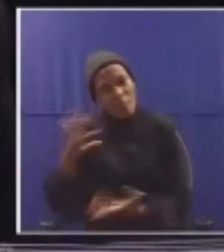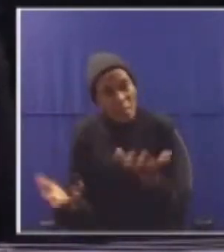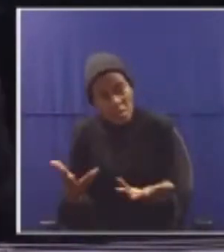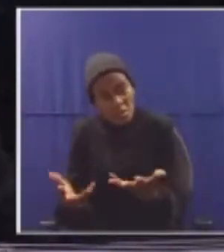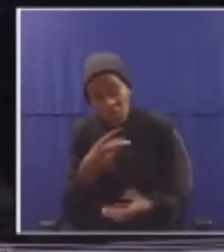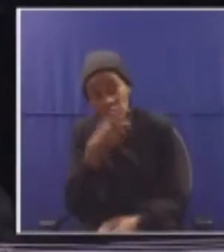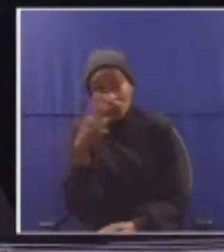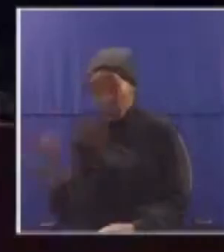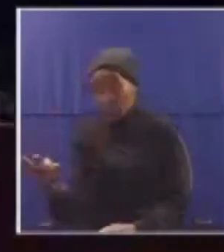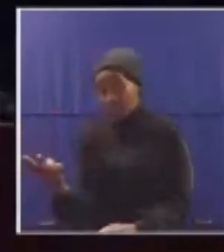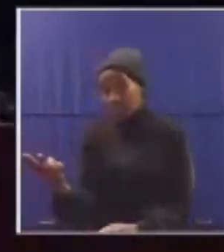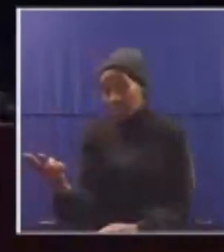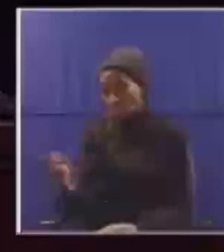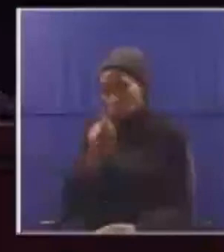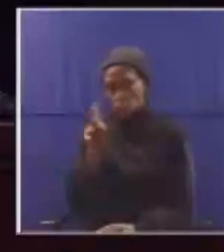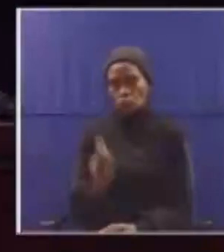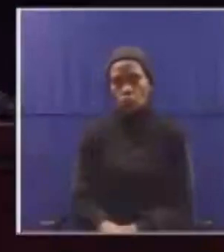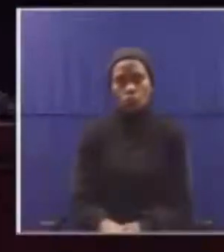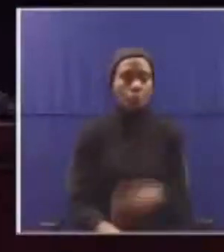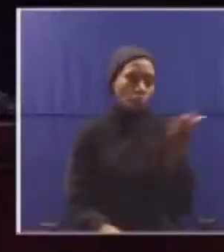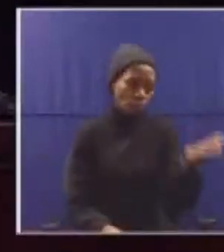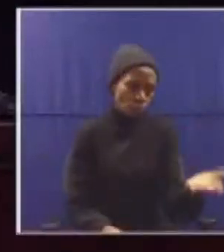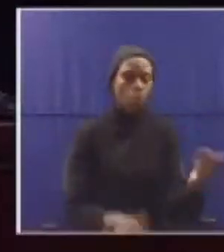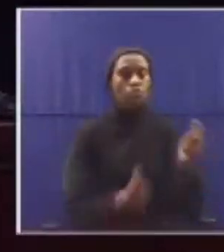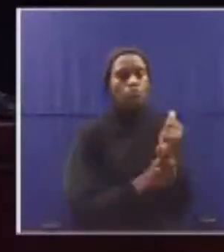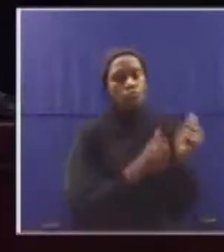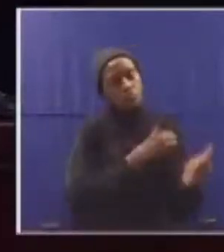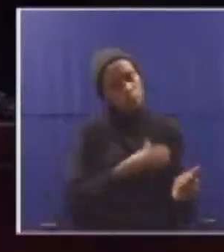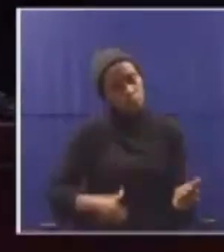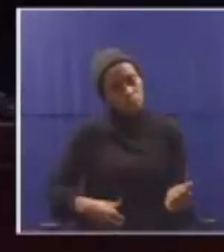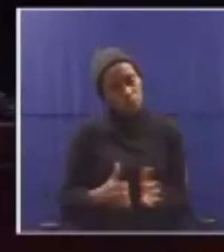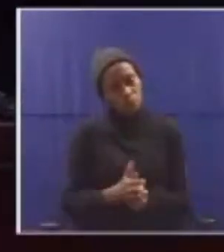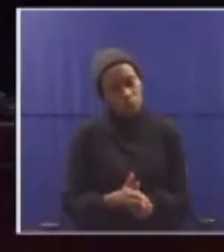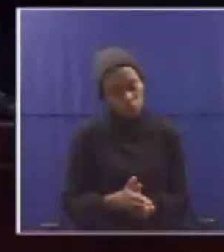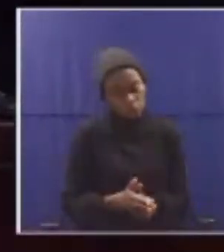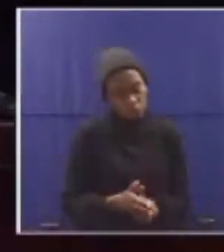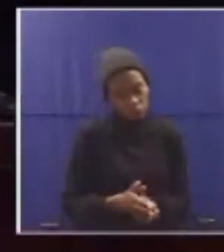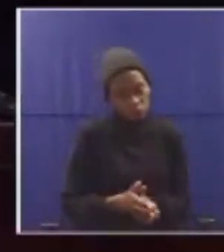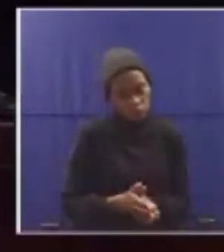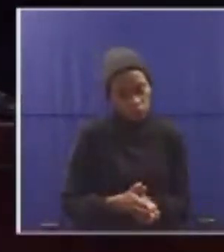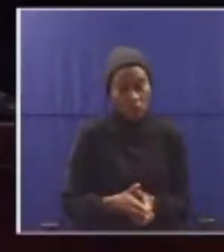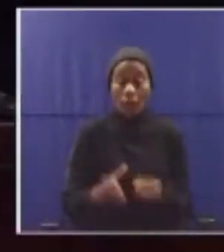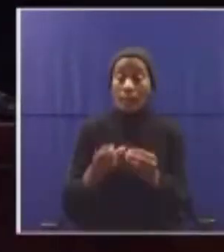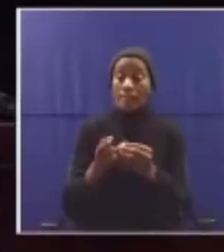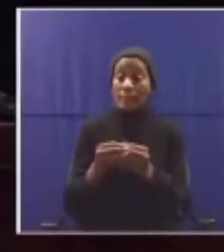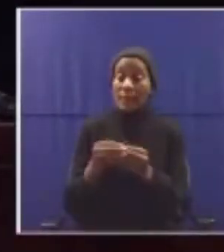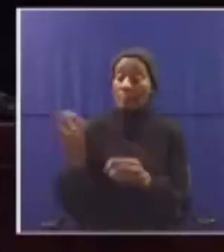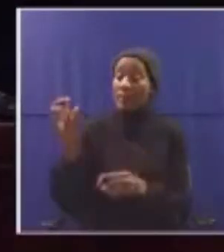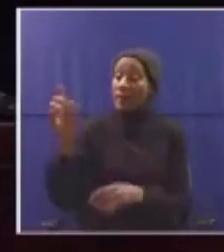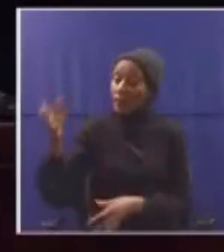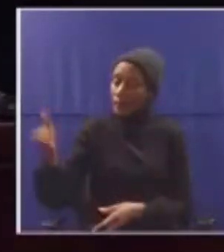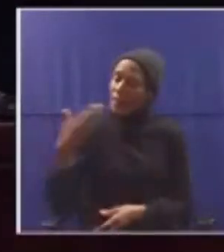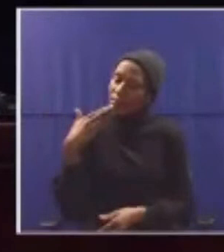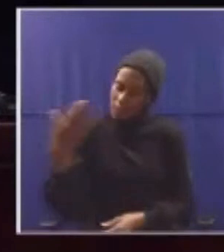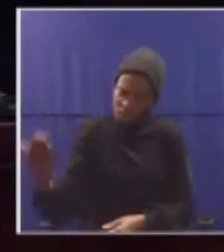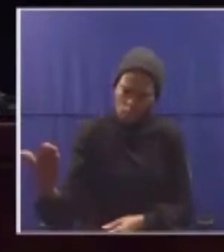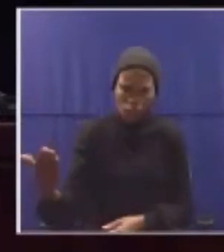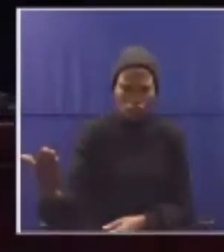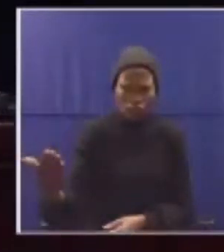Sheikh Imam. The Honorable Deputy President. Honorable Sheikh Imam, thank you very much.